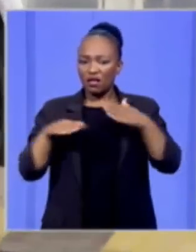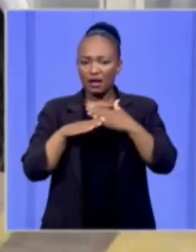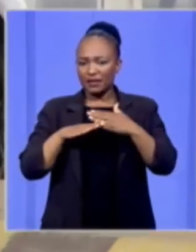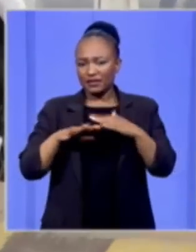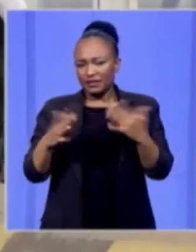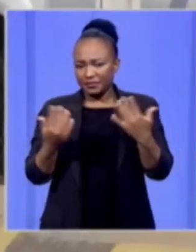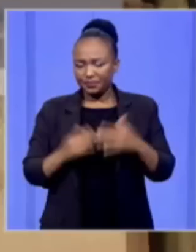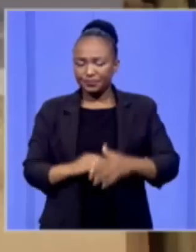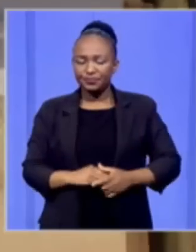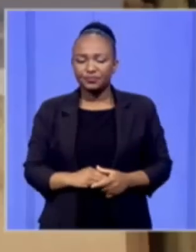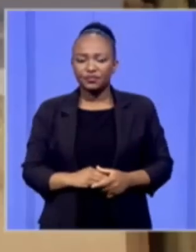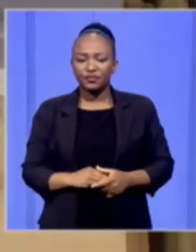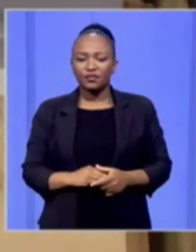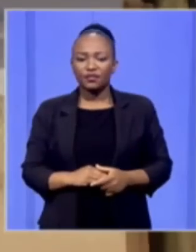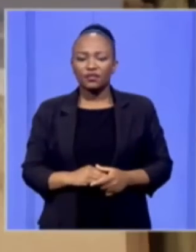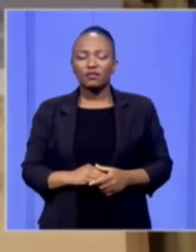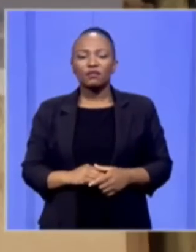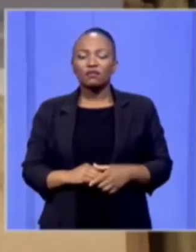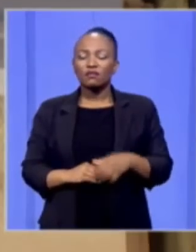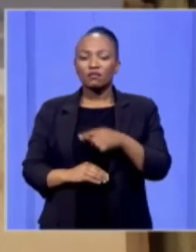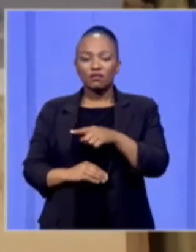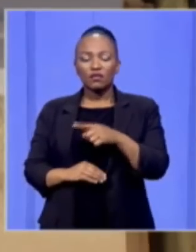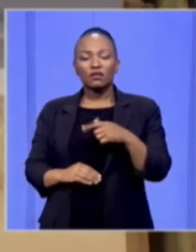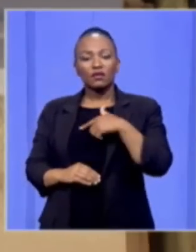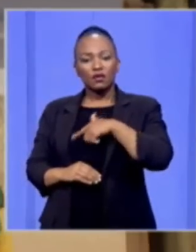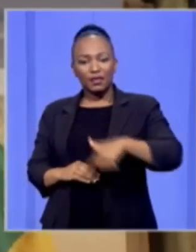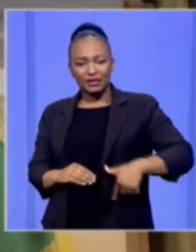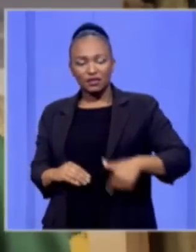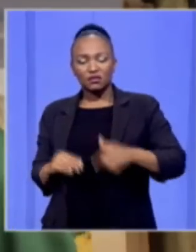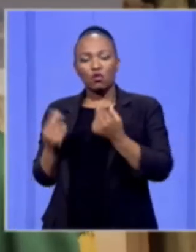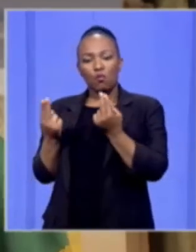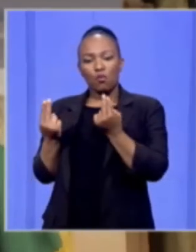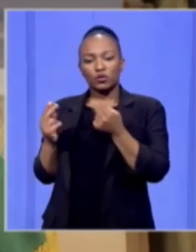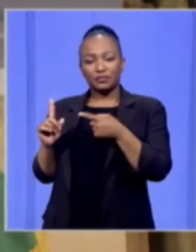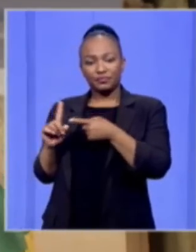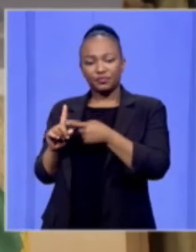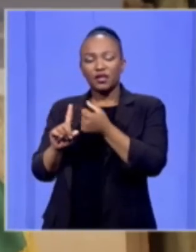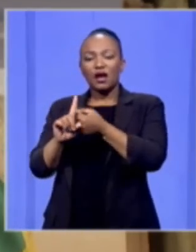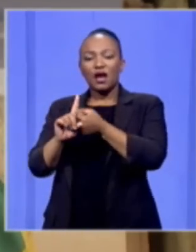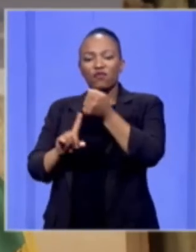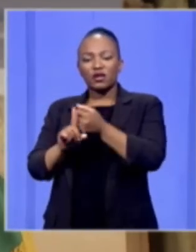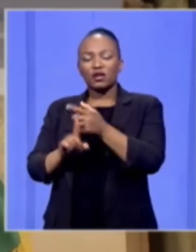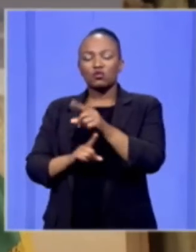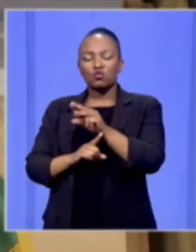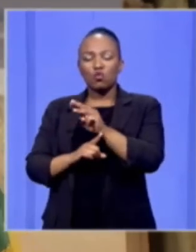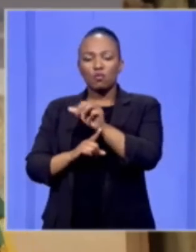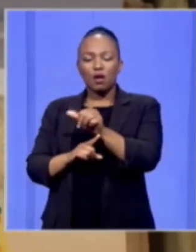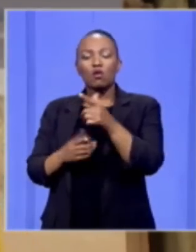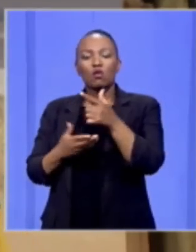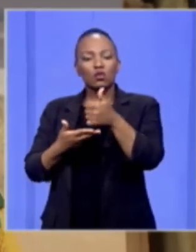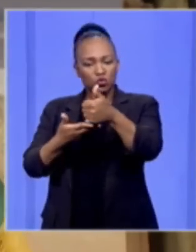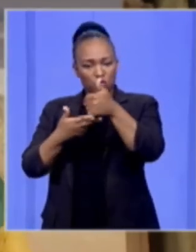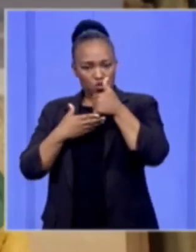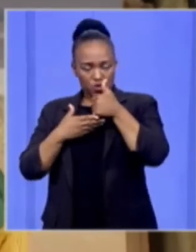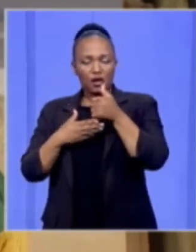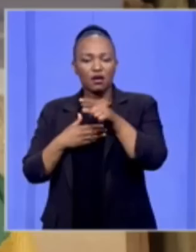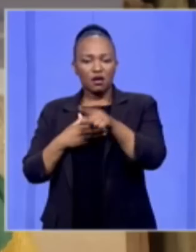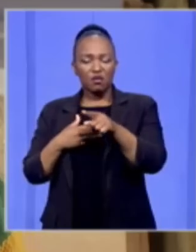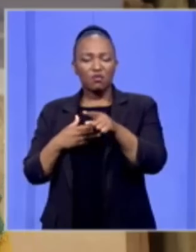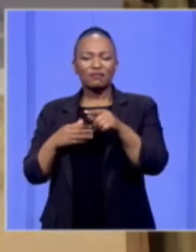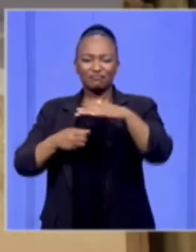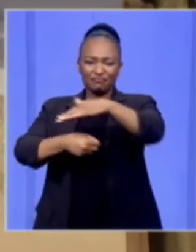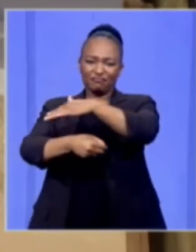expecta gore ya ka President Nchae re advocate Dumaboko o ka re thusa ka kganya ya ipelegeng ka gore bana